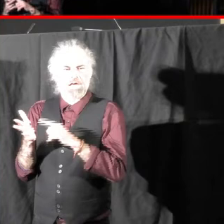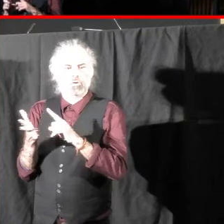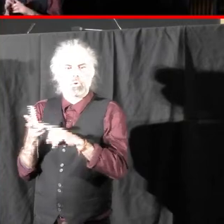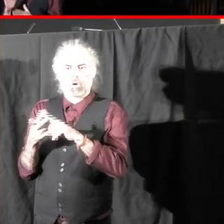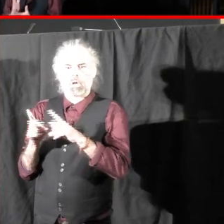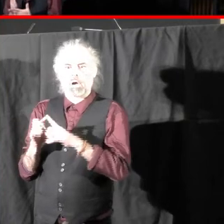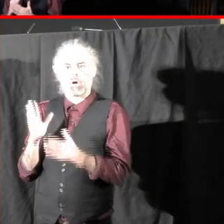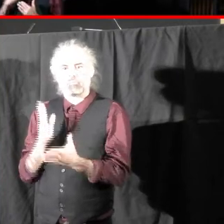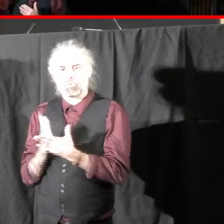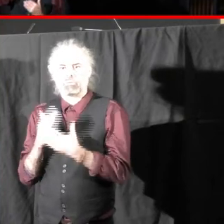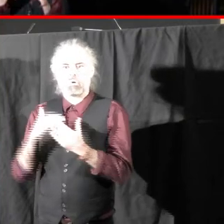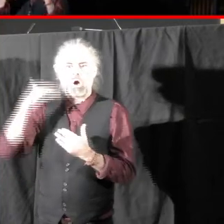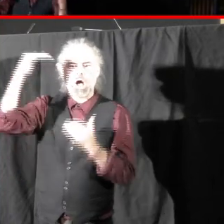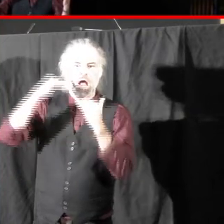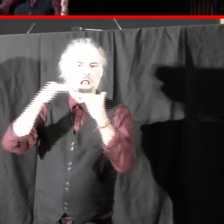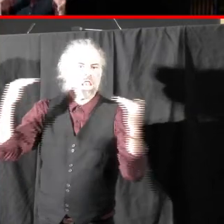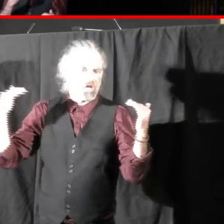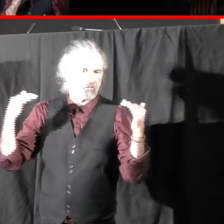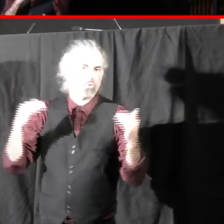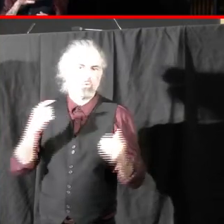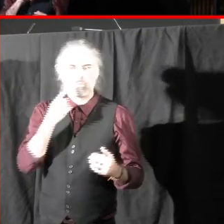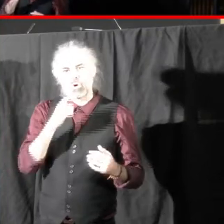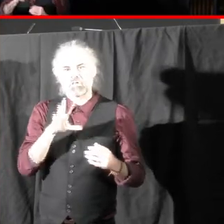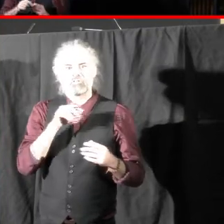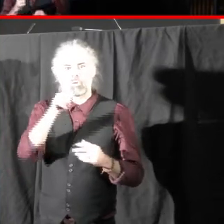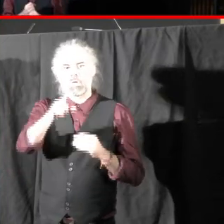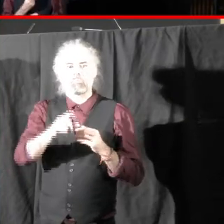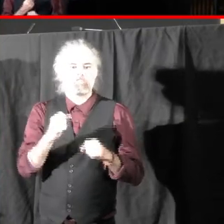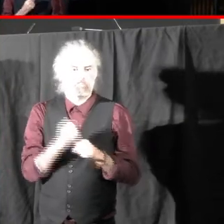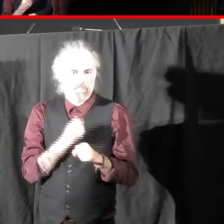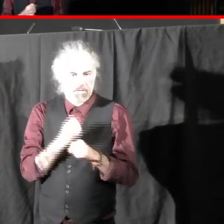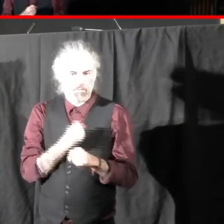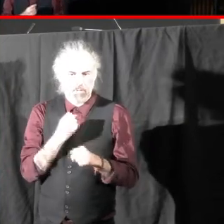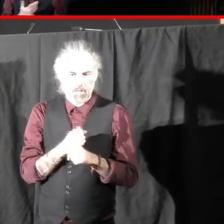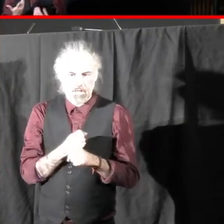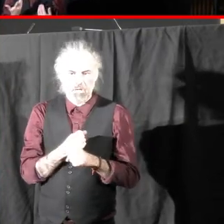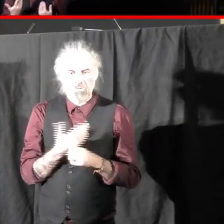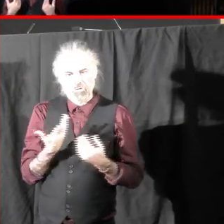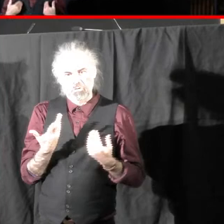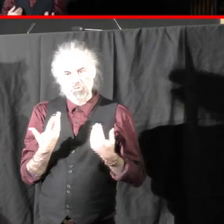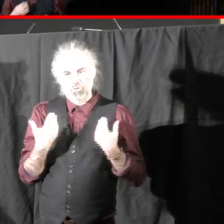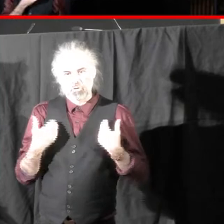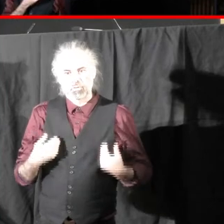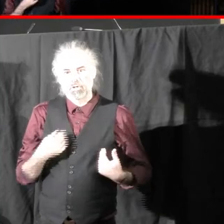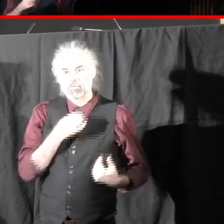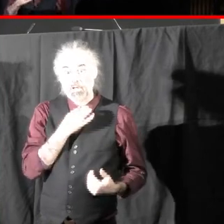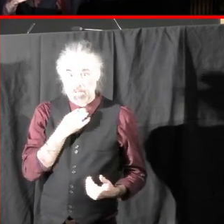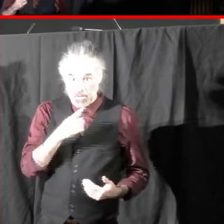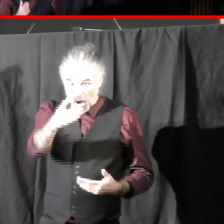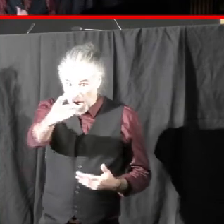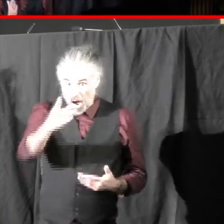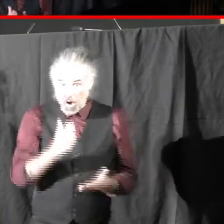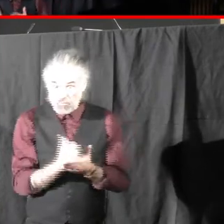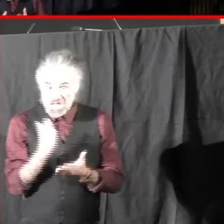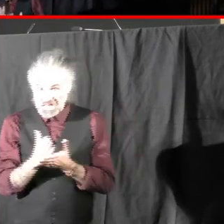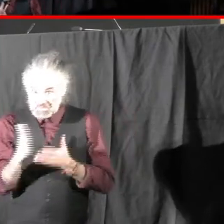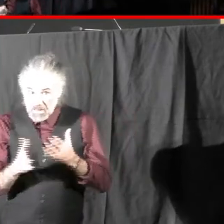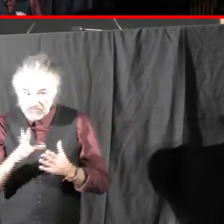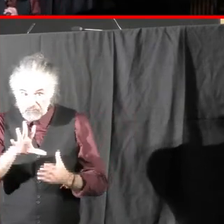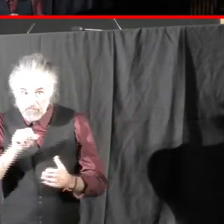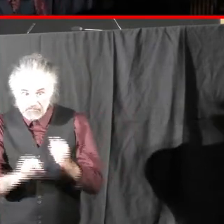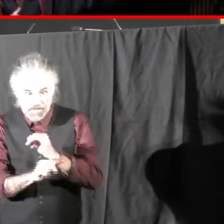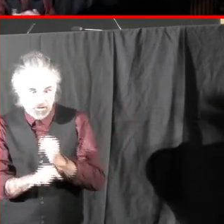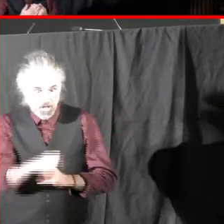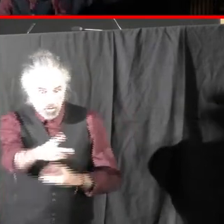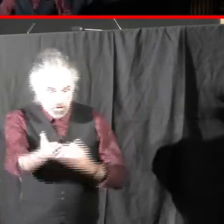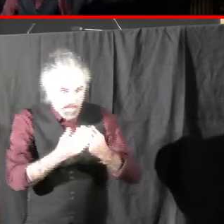toxicity levels coming from the manufacturing unit. It is a human-made outcome, so you will have to undergo. So you're telling me